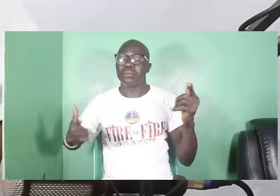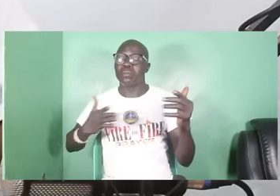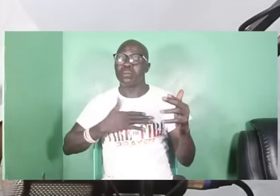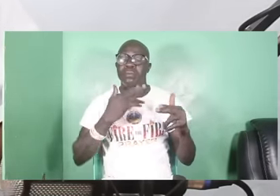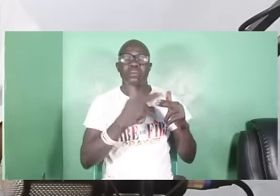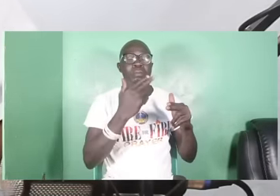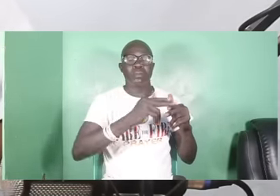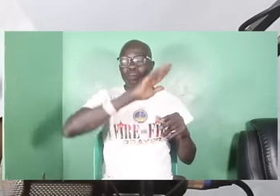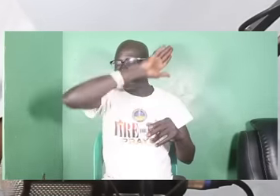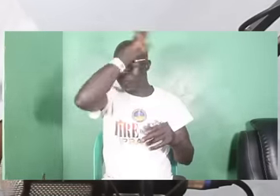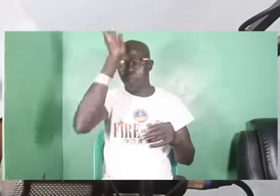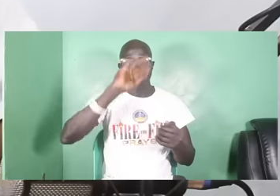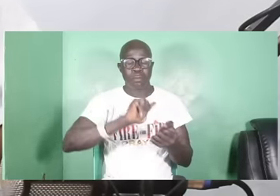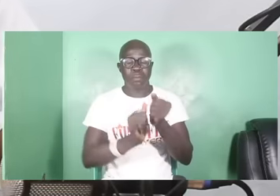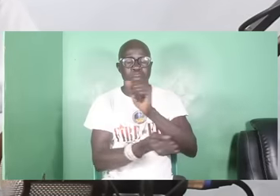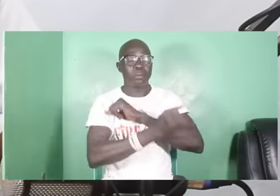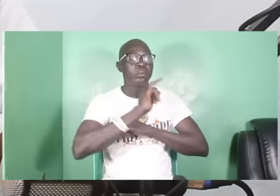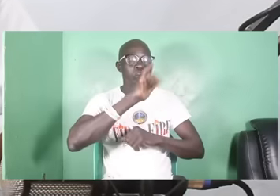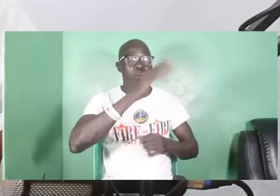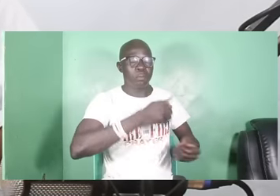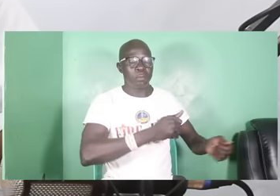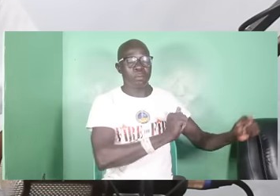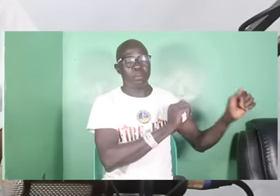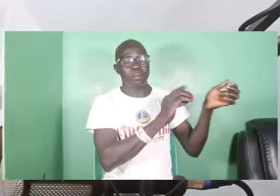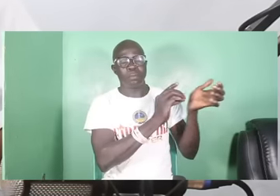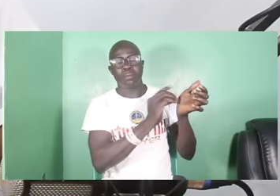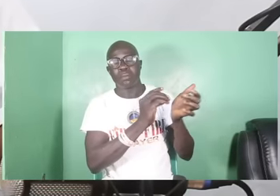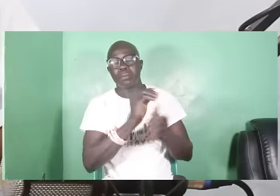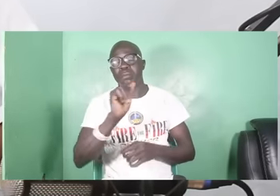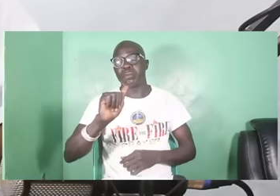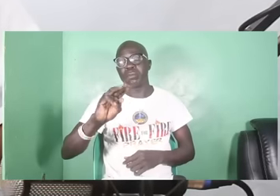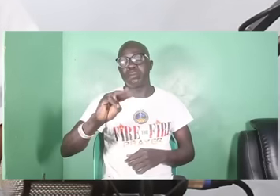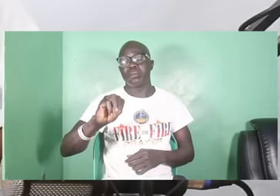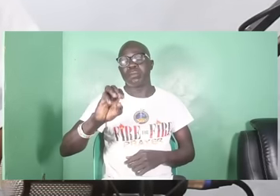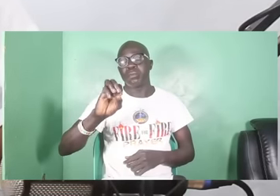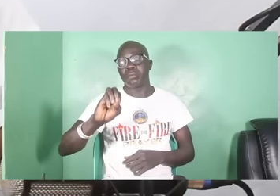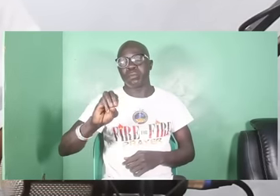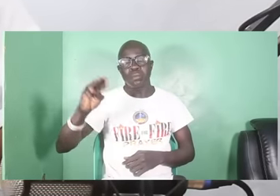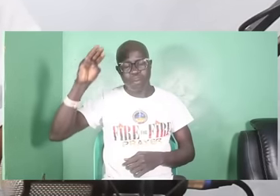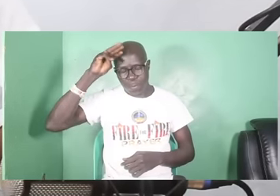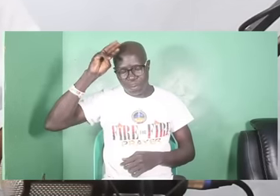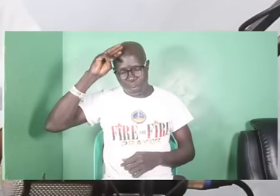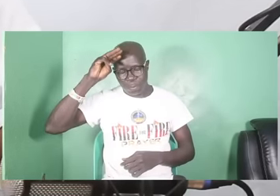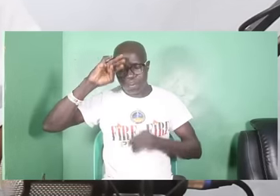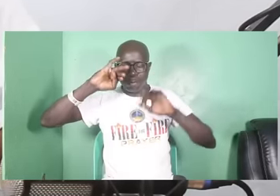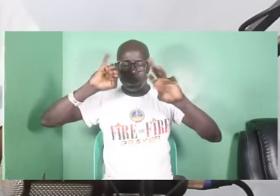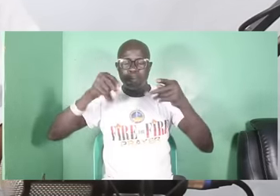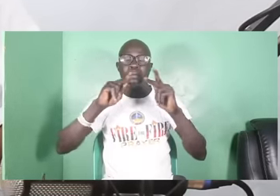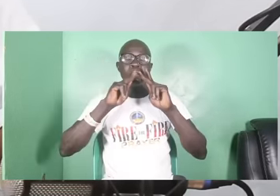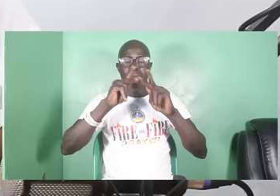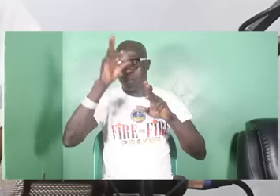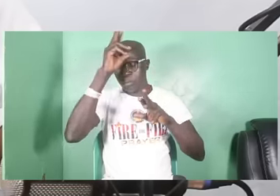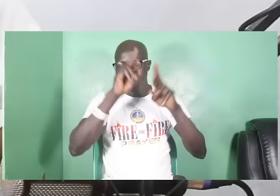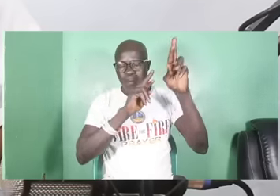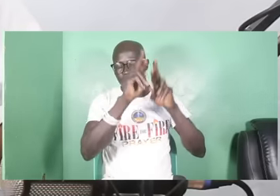Amen. Amen. Jesus name alone. My name never change. He's apostle. Dr. SMO Mustafa JP